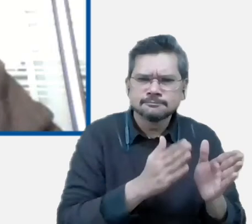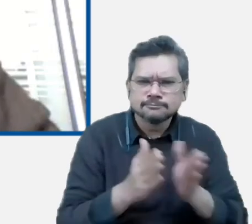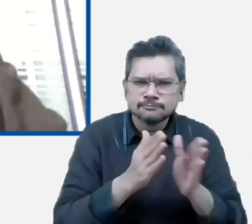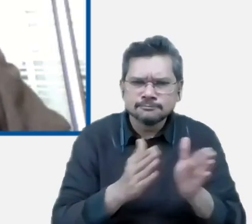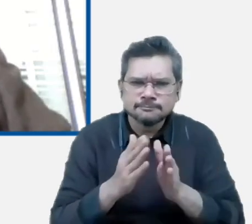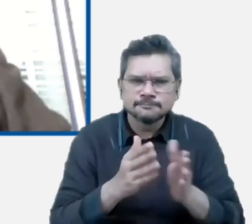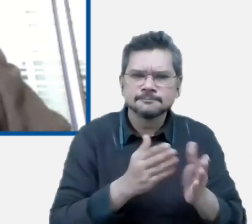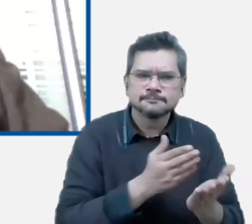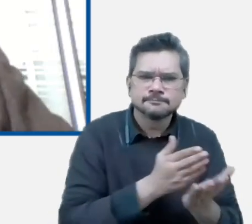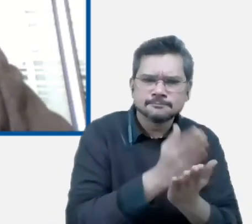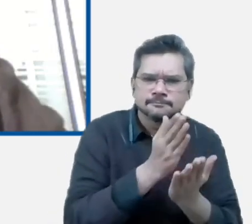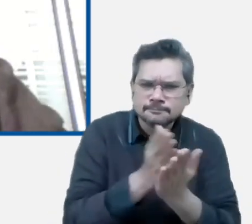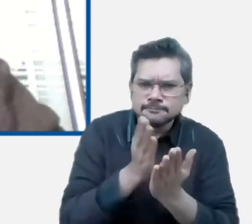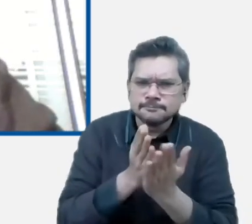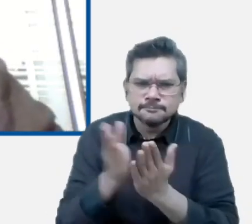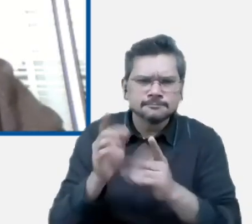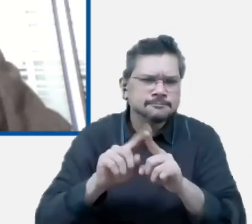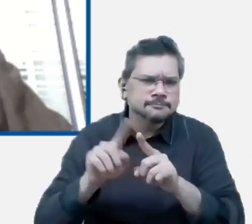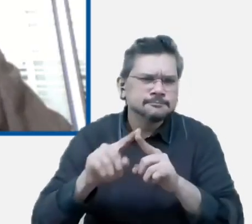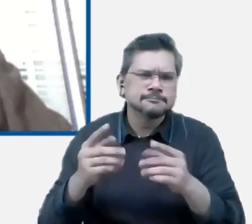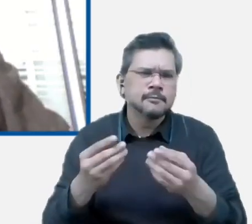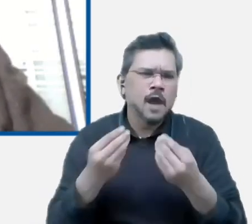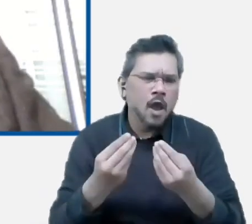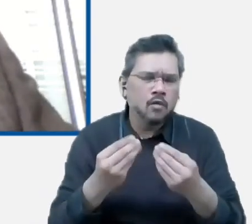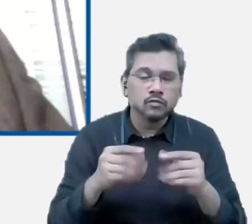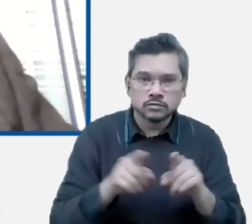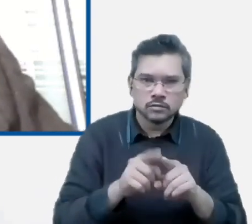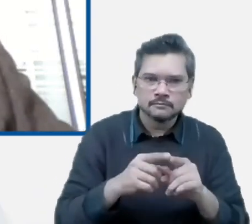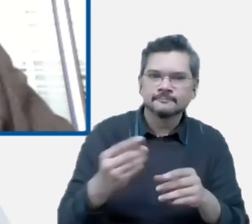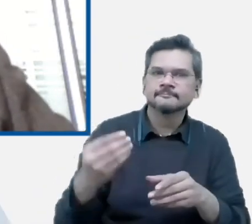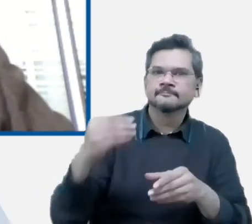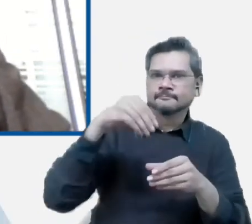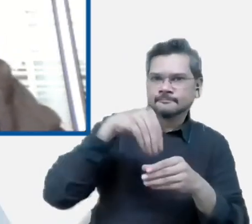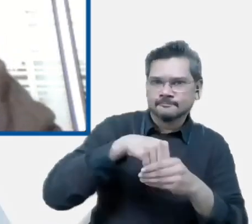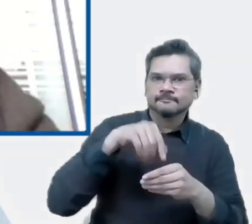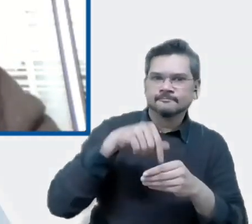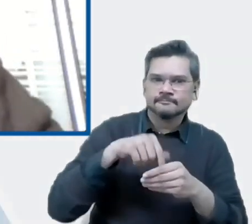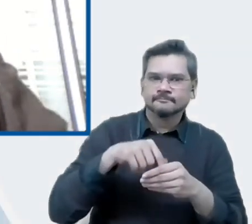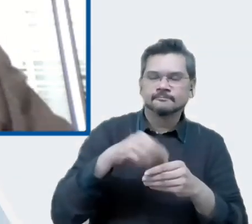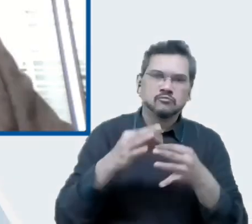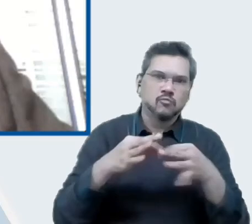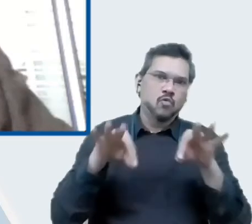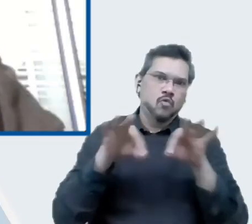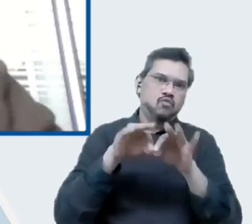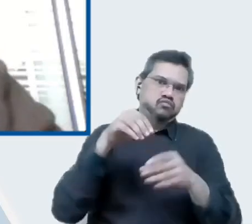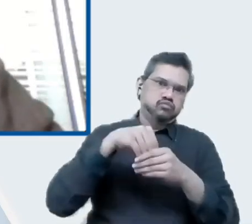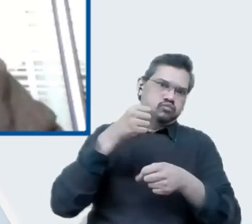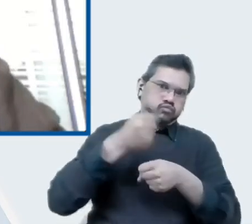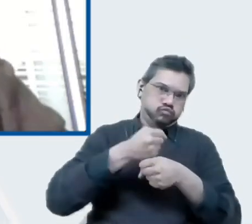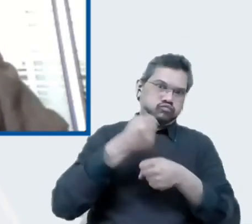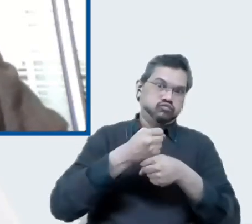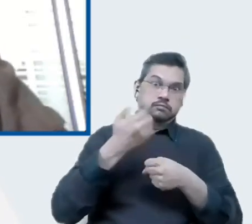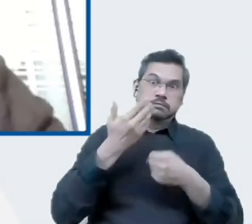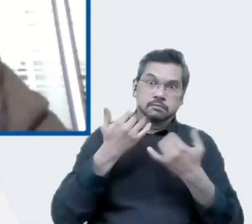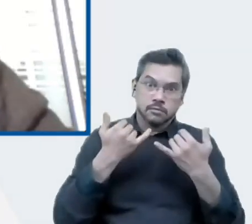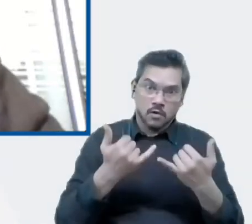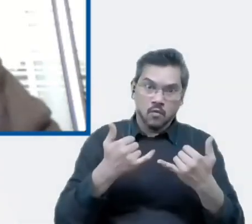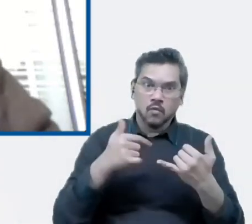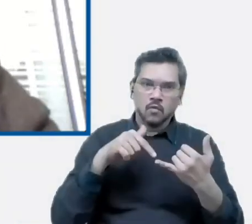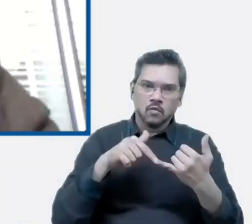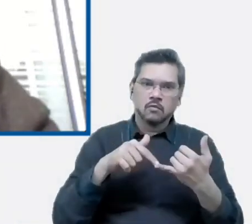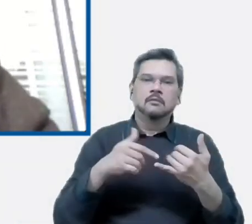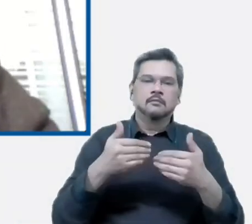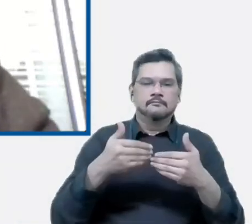Analysis, will be incorporated as part of the key element that will be addressed in that strategy.